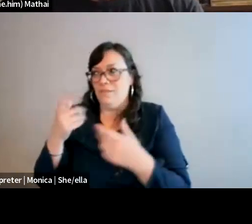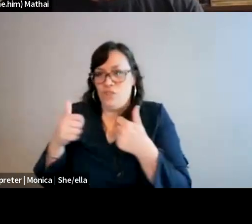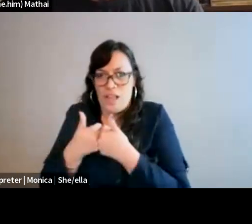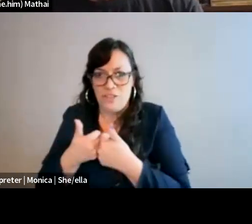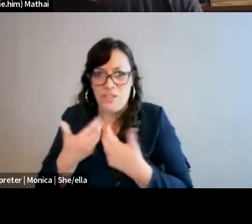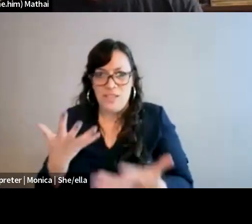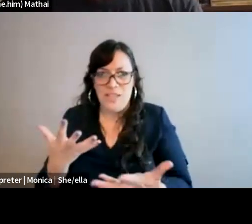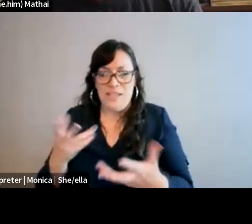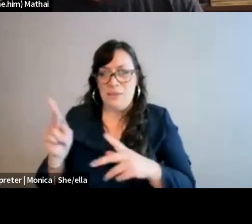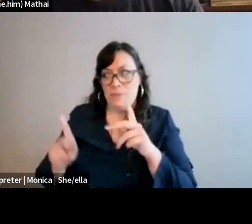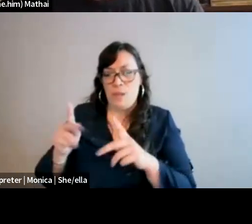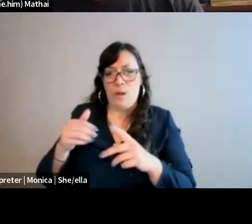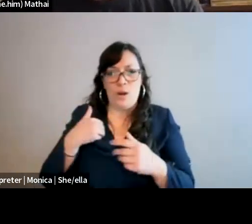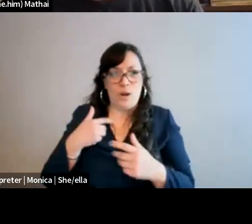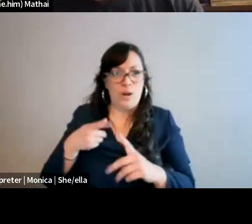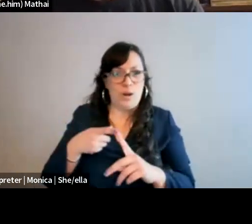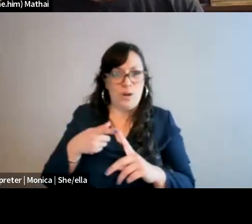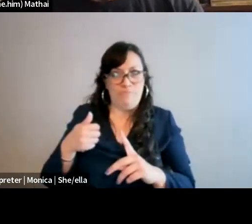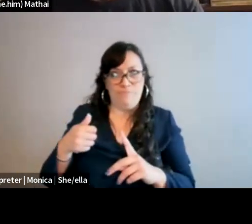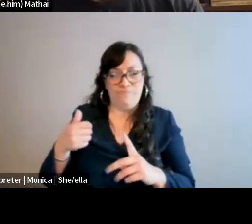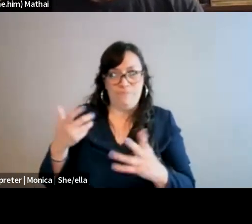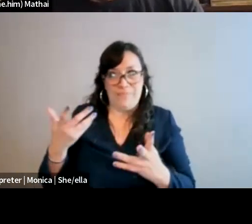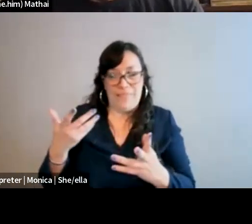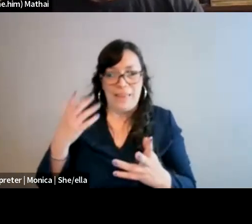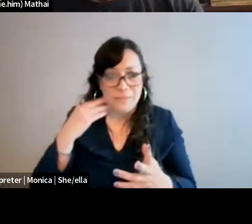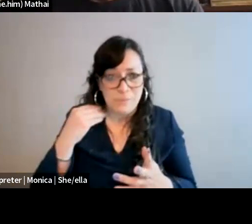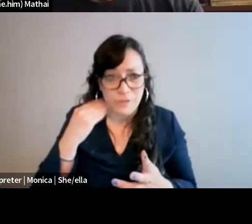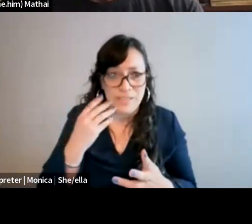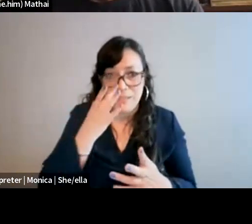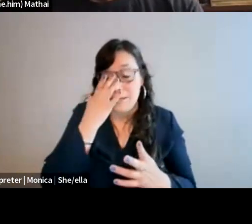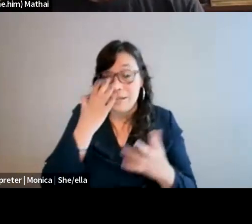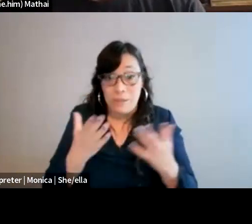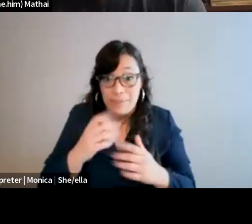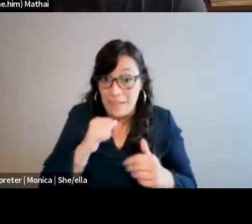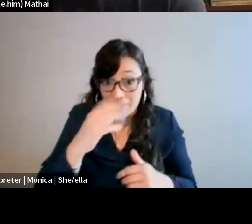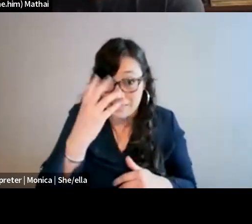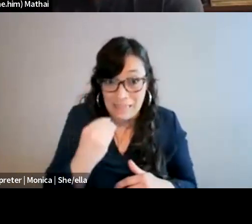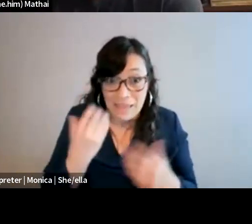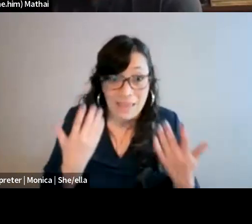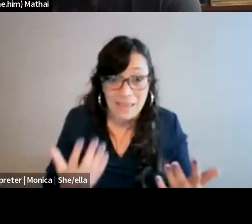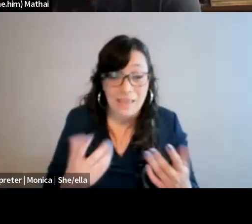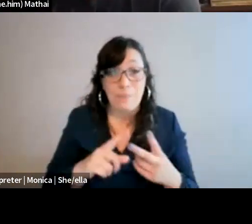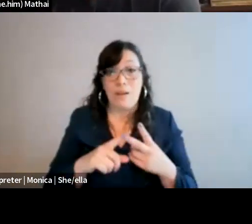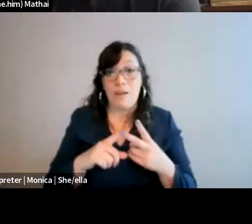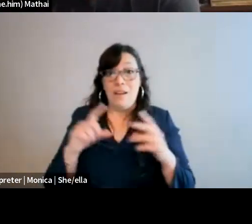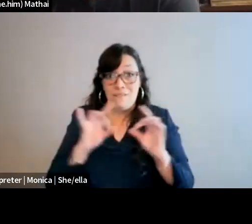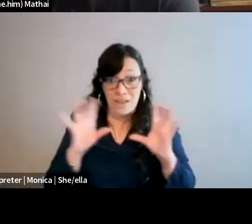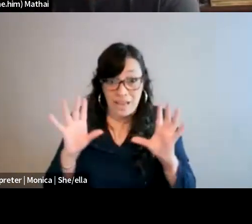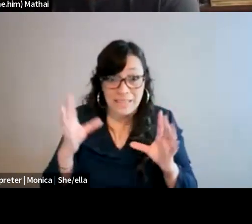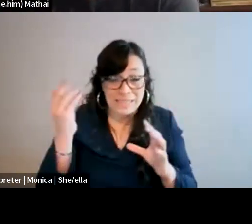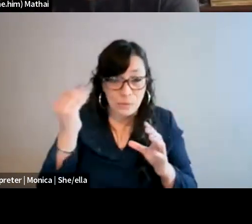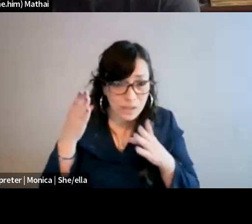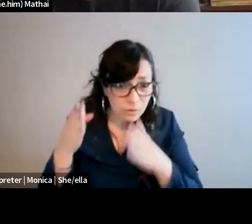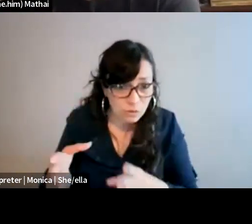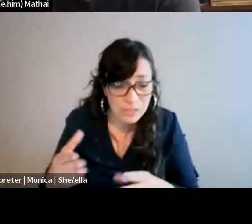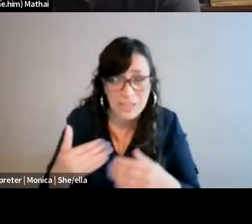with people that are engaging in houselessness is the result of maybe sleep deprivation, the hostility of the survival